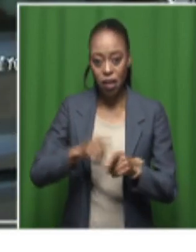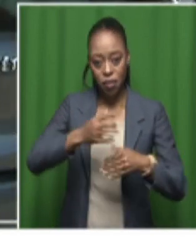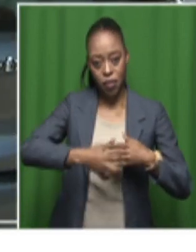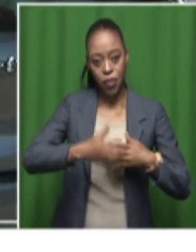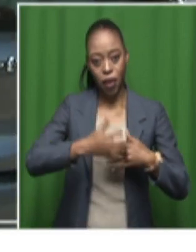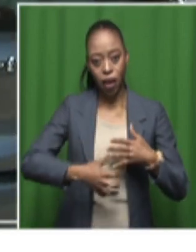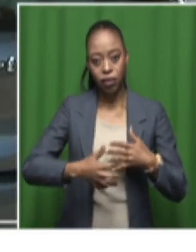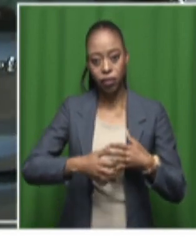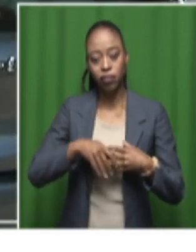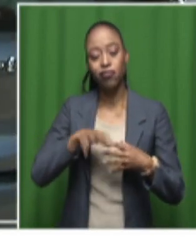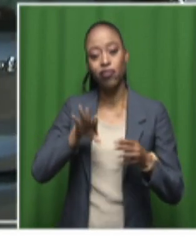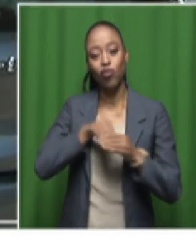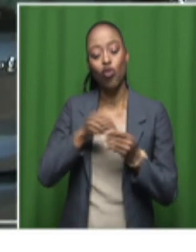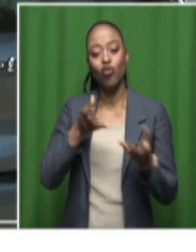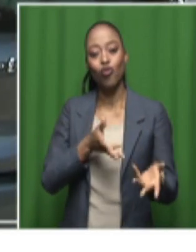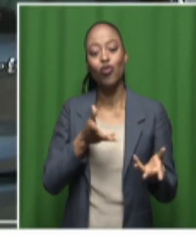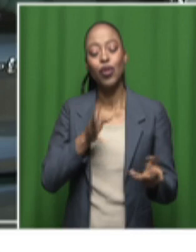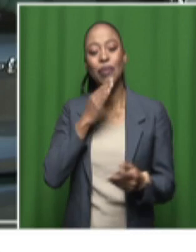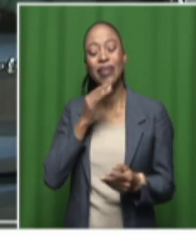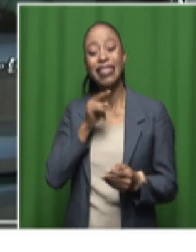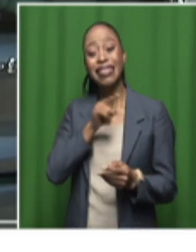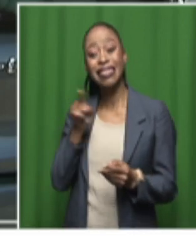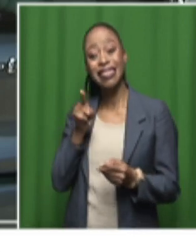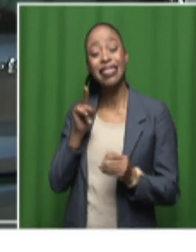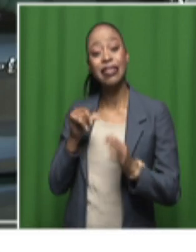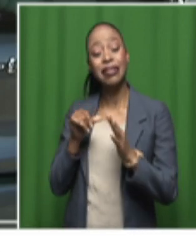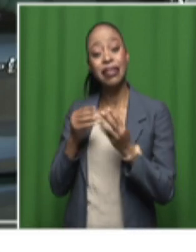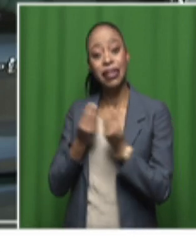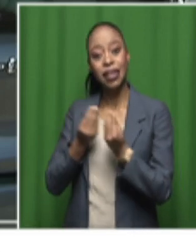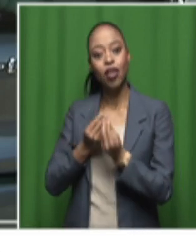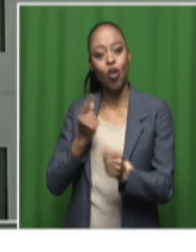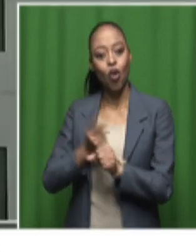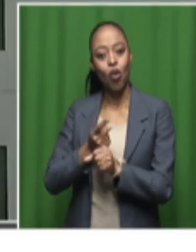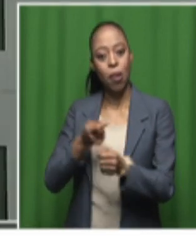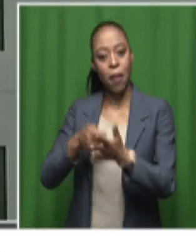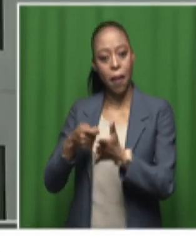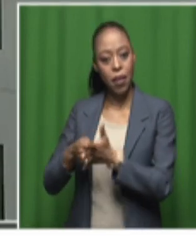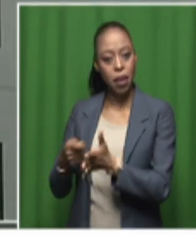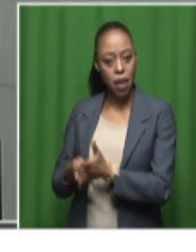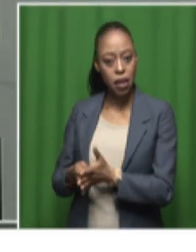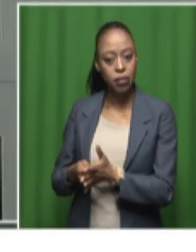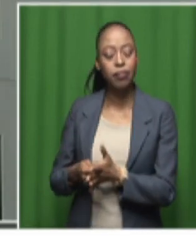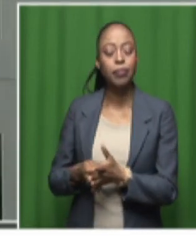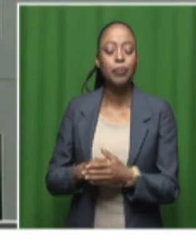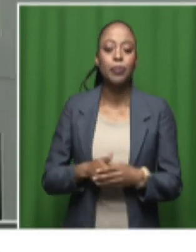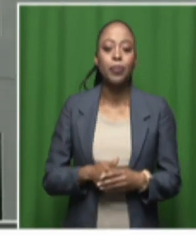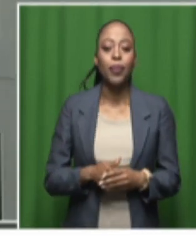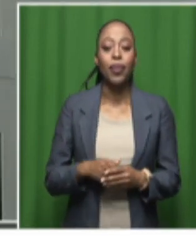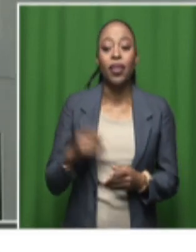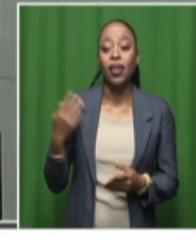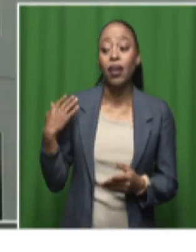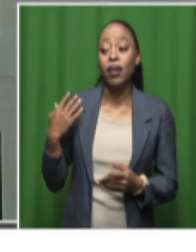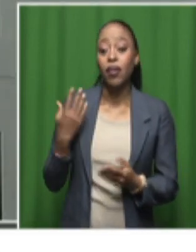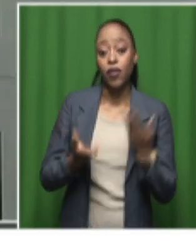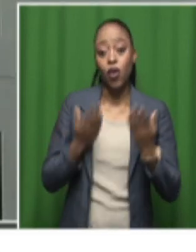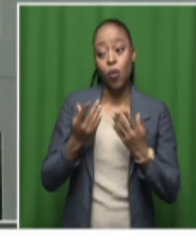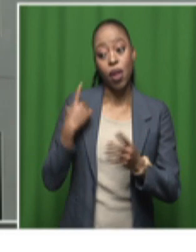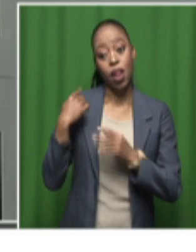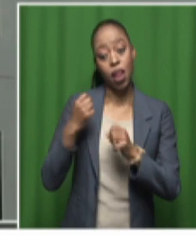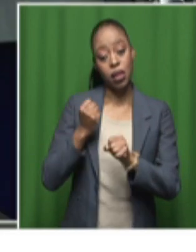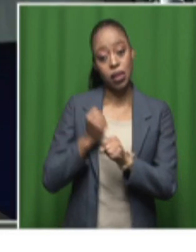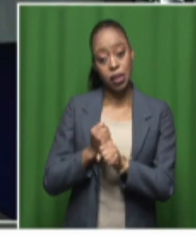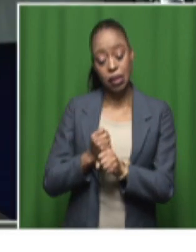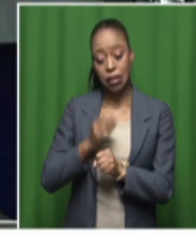So those are some of the main items of our basket. And over the past year, we have seen